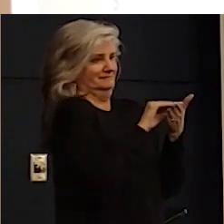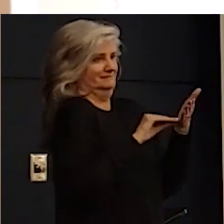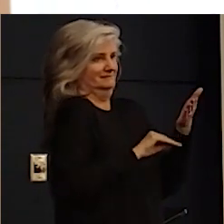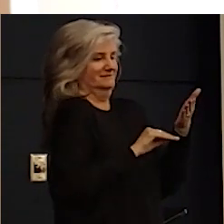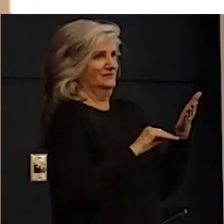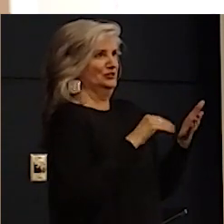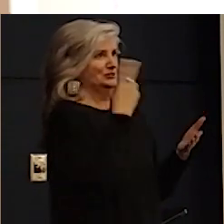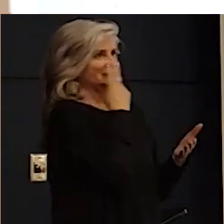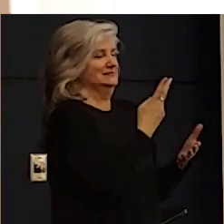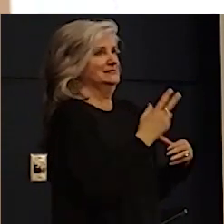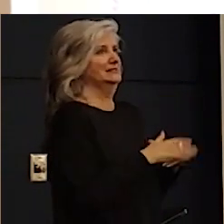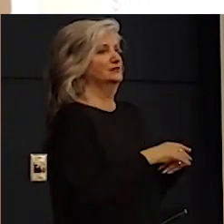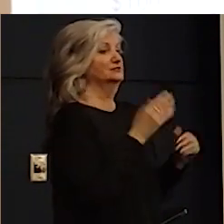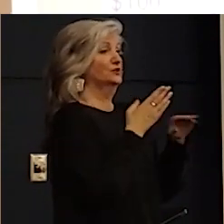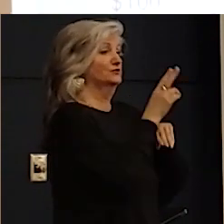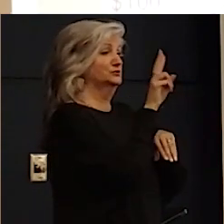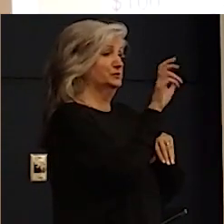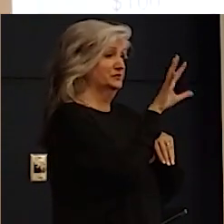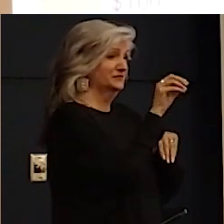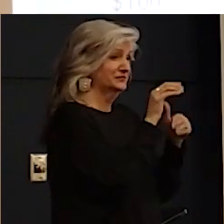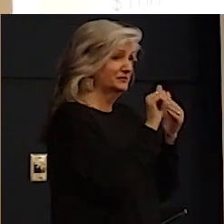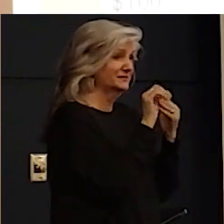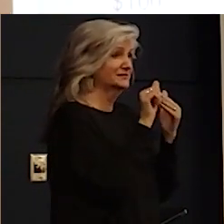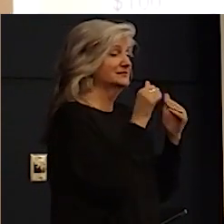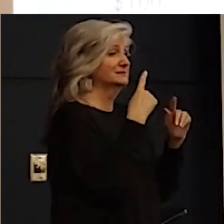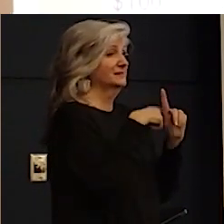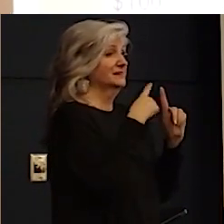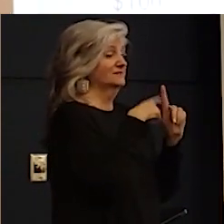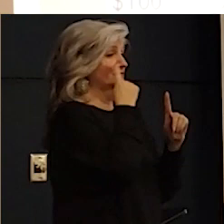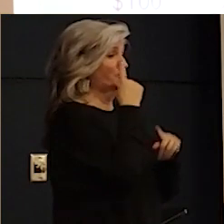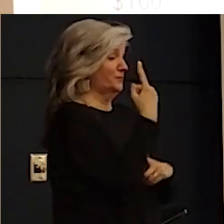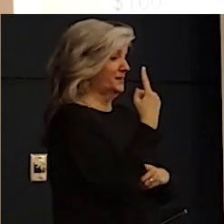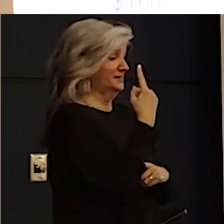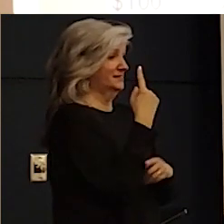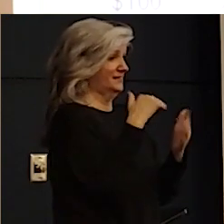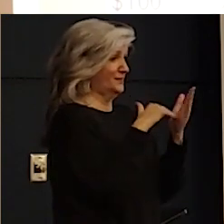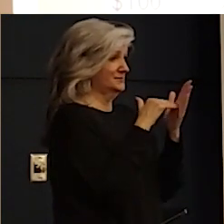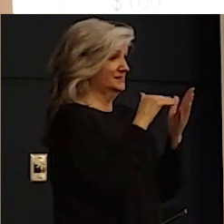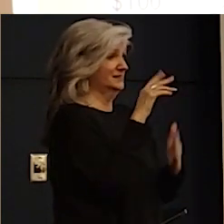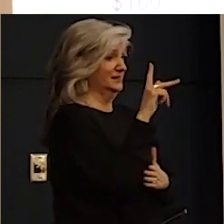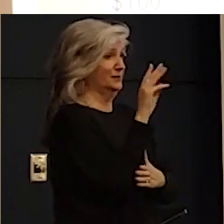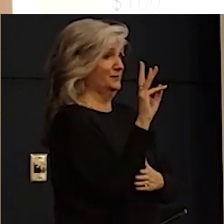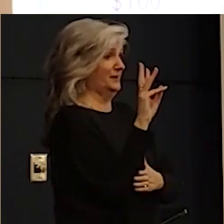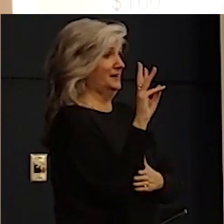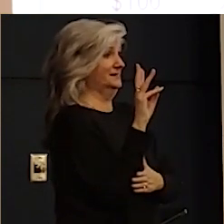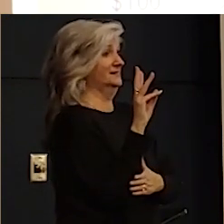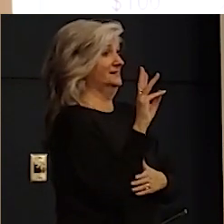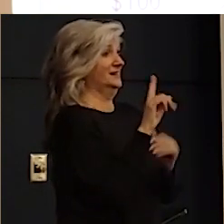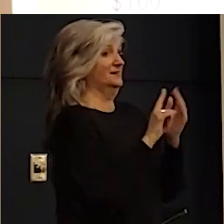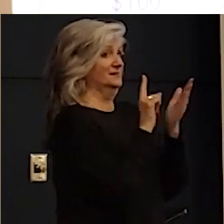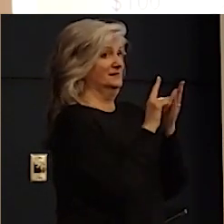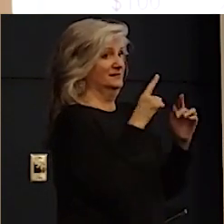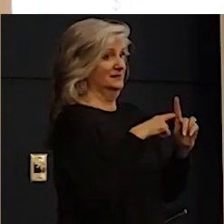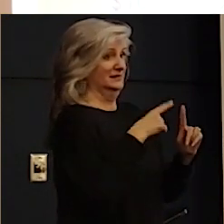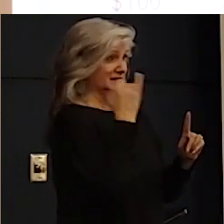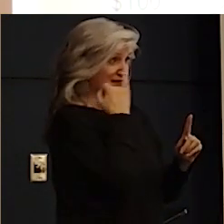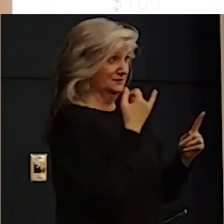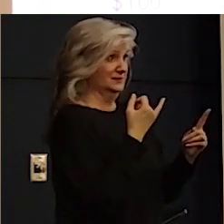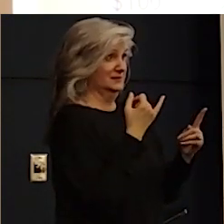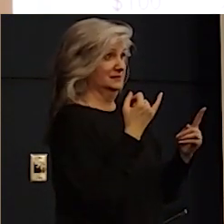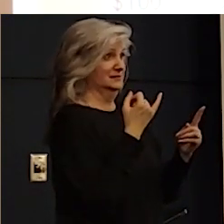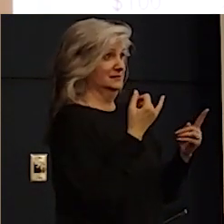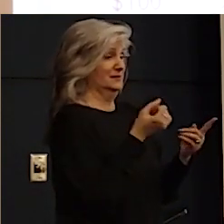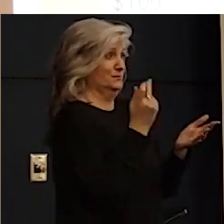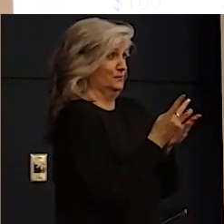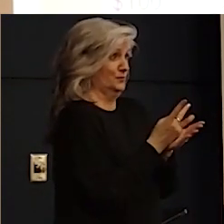We're talking over $250 a month for 1,000 kilowatt hours of usage if this rate increase is approved. It's a massive bill